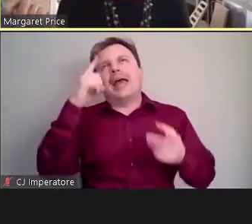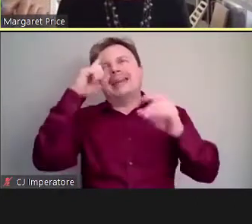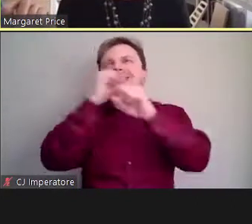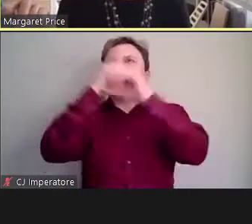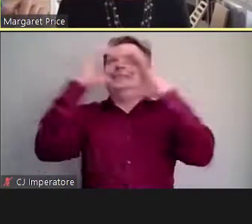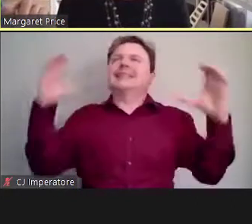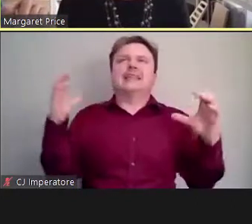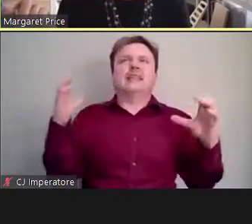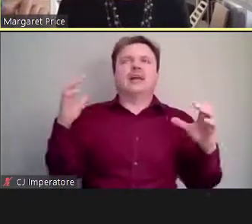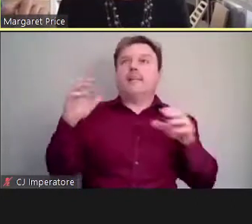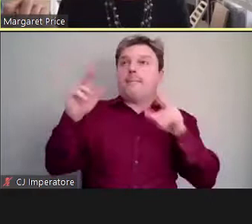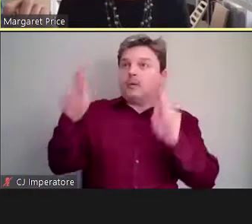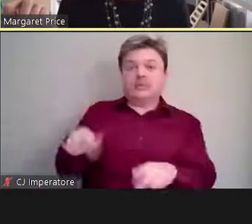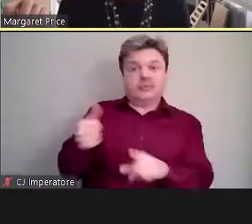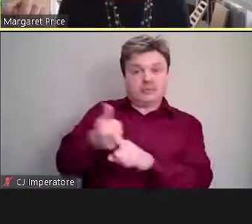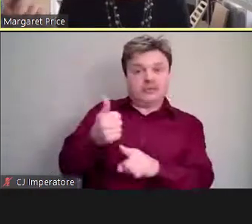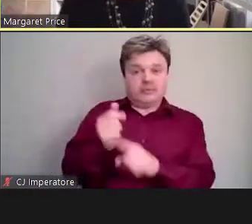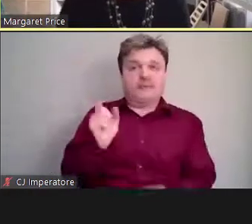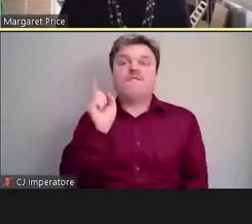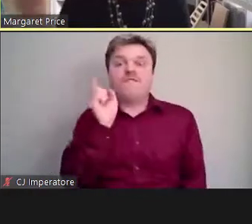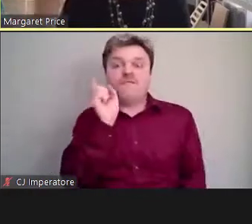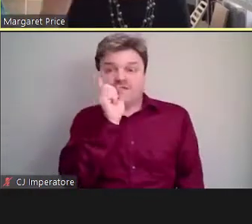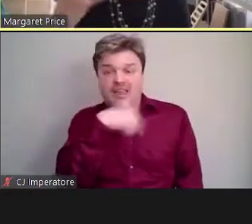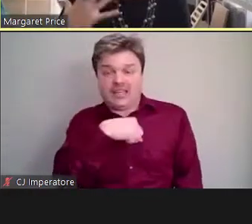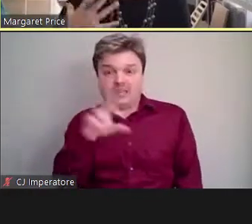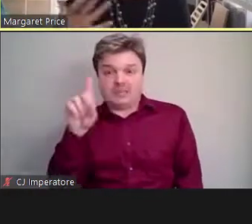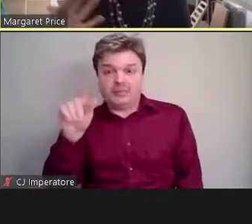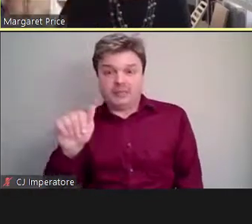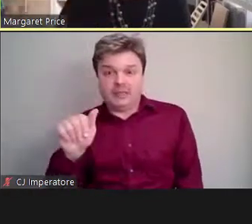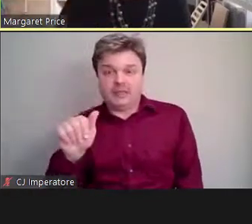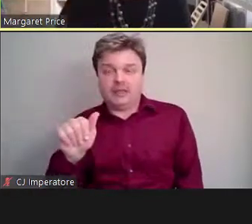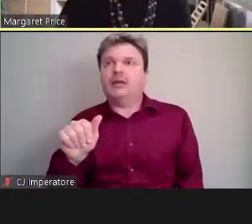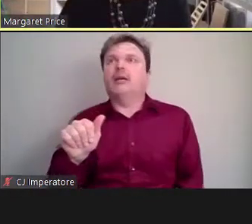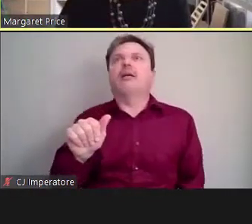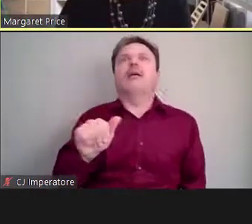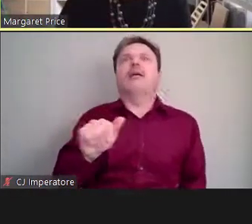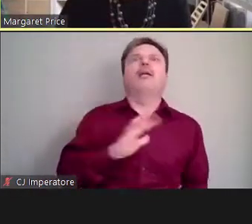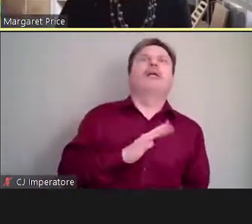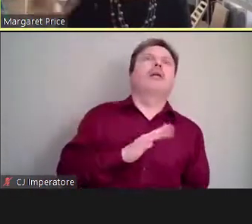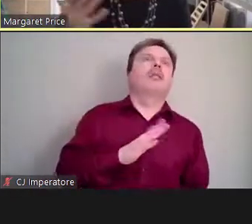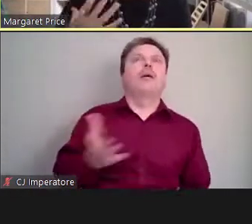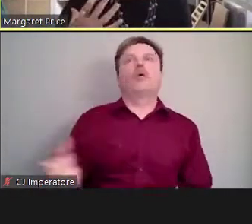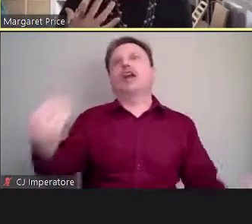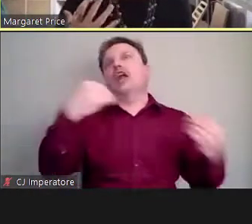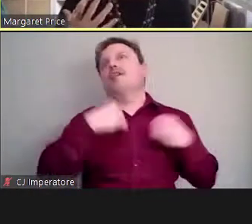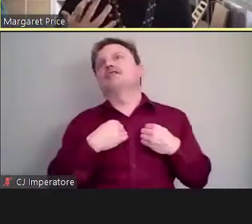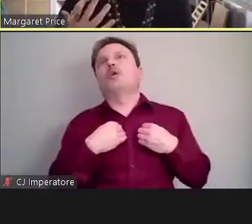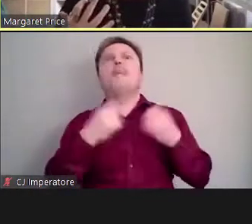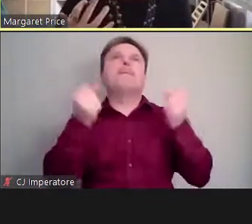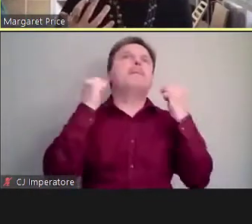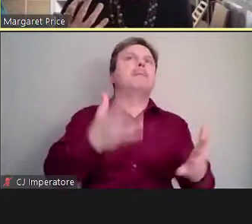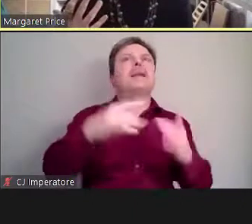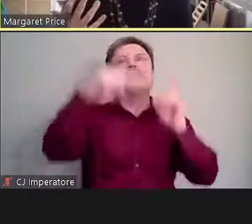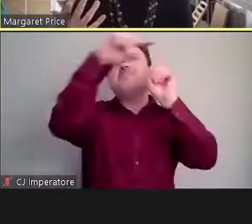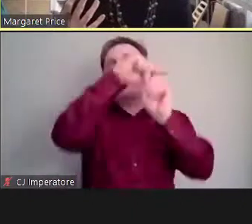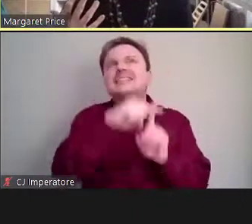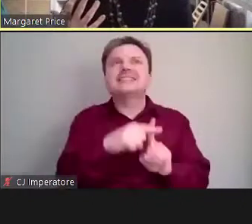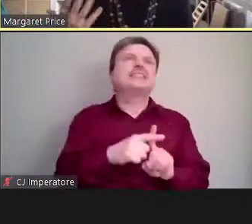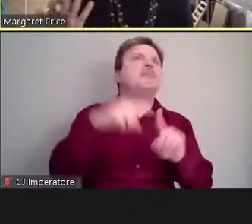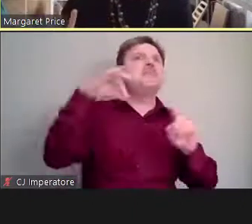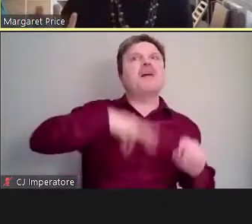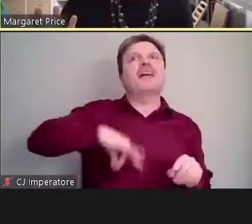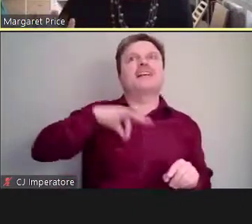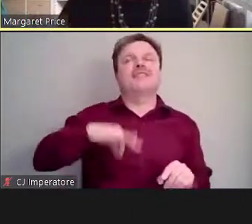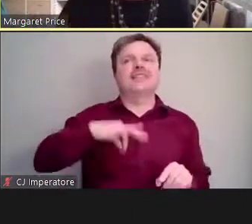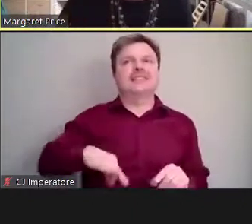faking a disability brings such a shower of good things that one